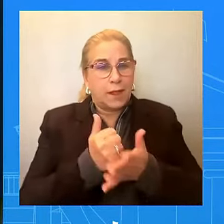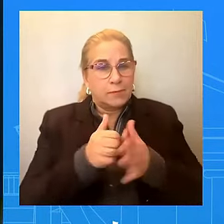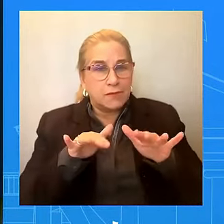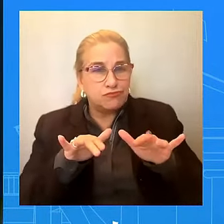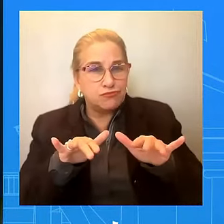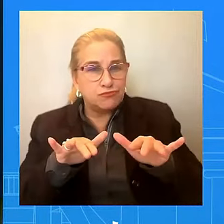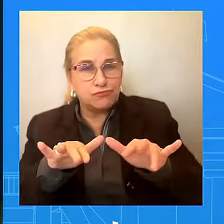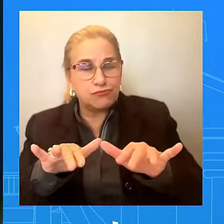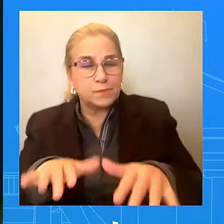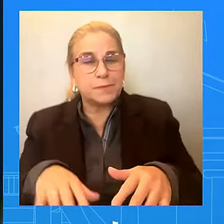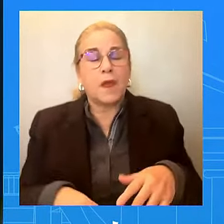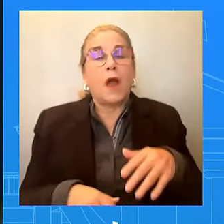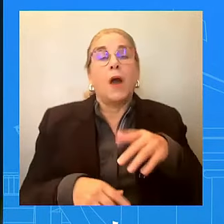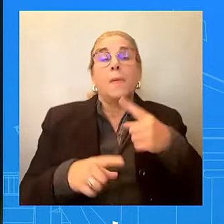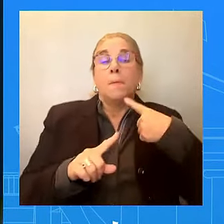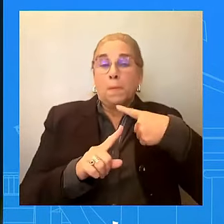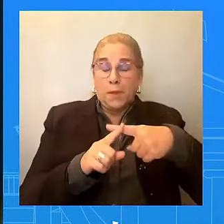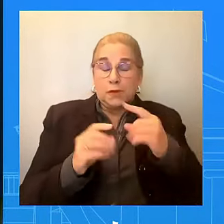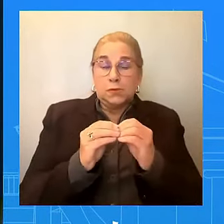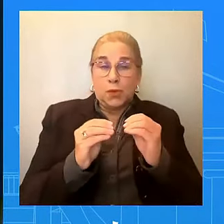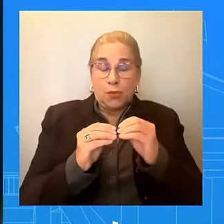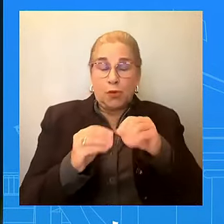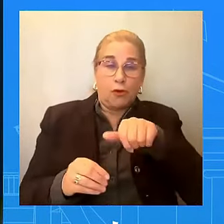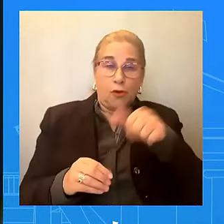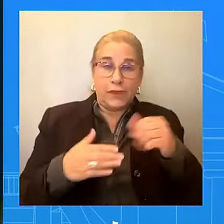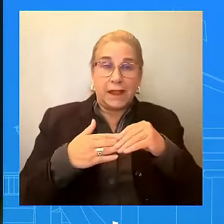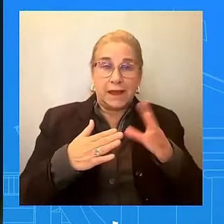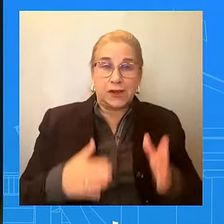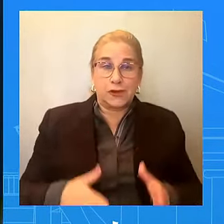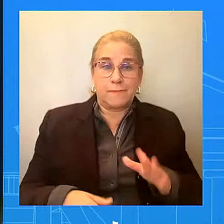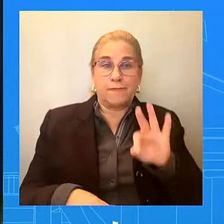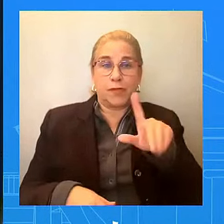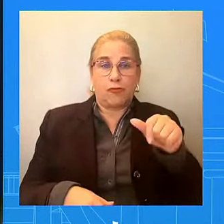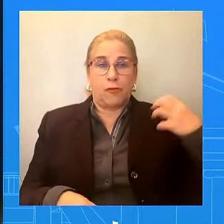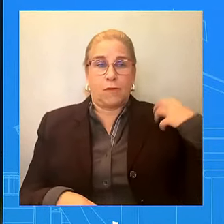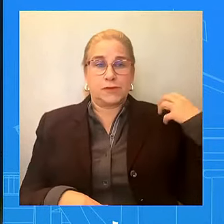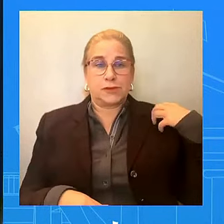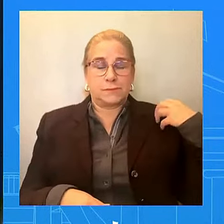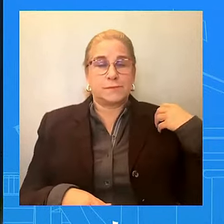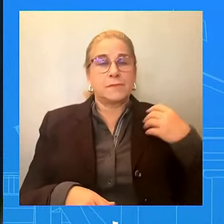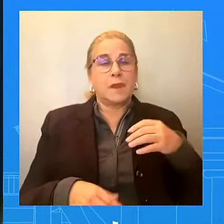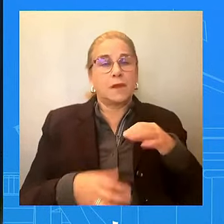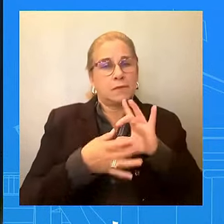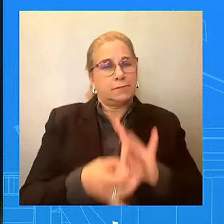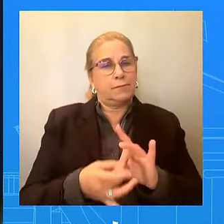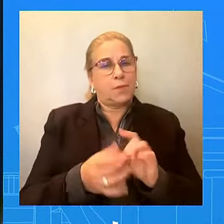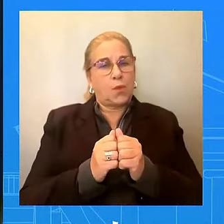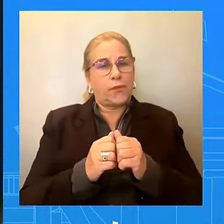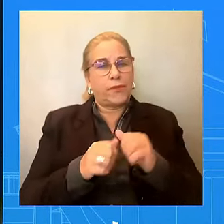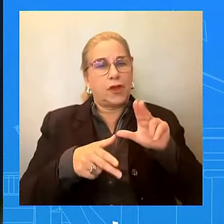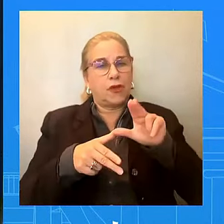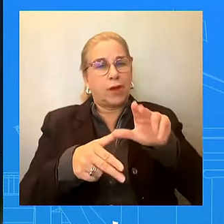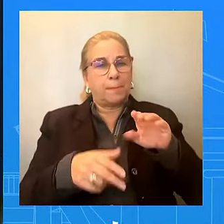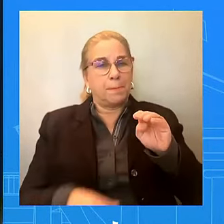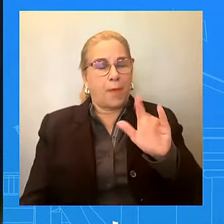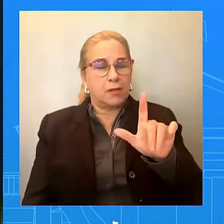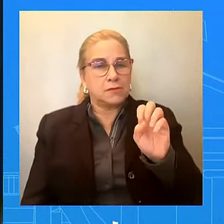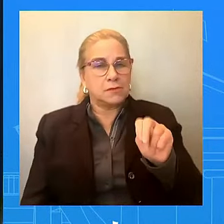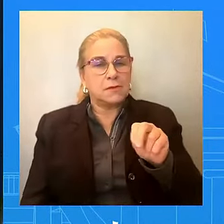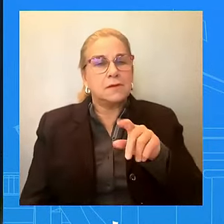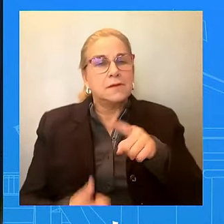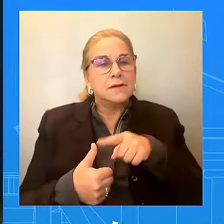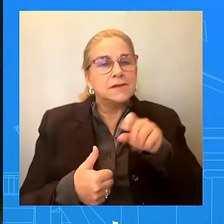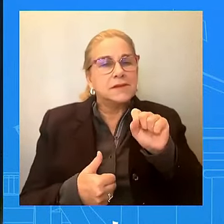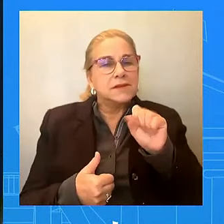Florida peninsula, including Senator Rick Scott, Representative Anna Paulina Luna, Gainesville Mayor Harvey